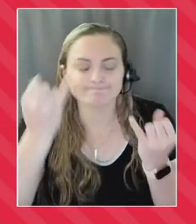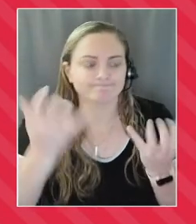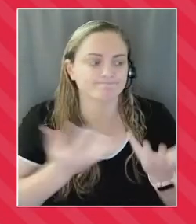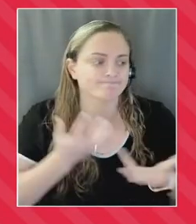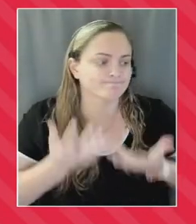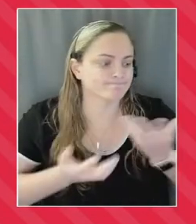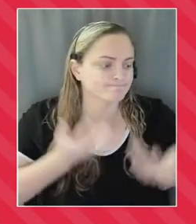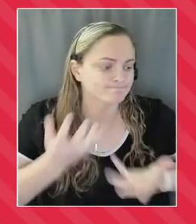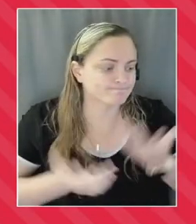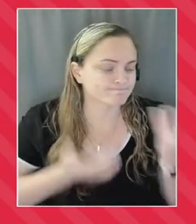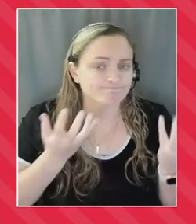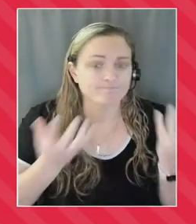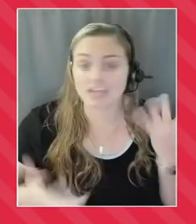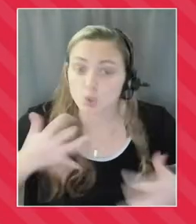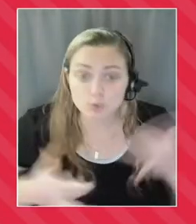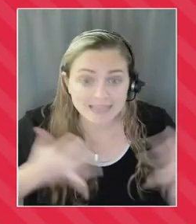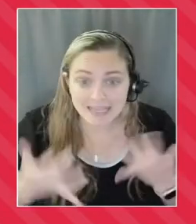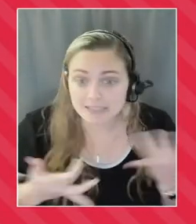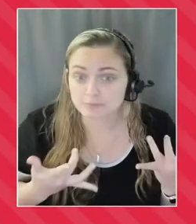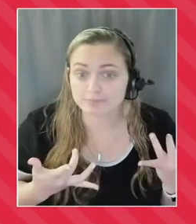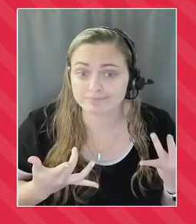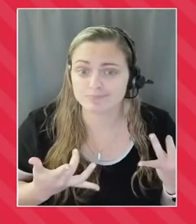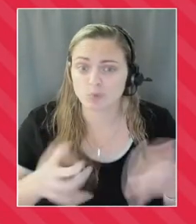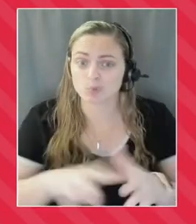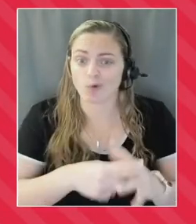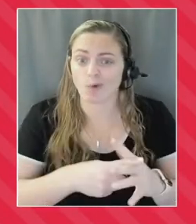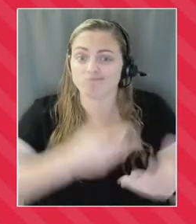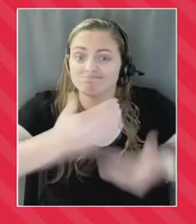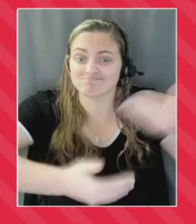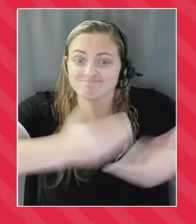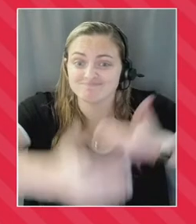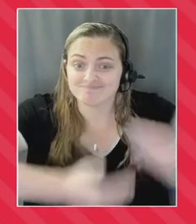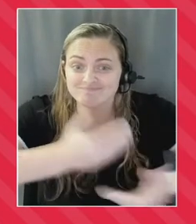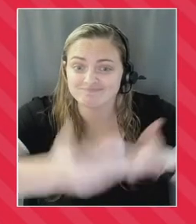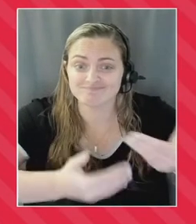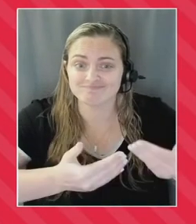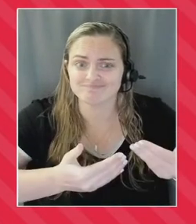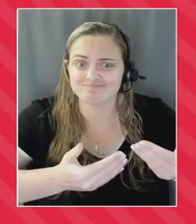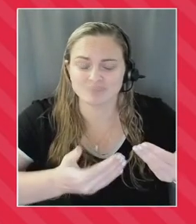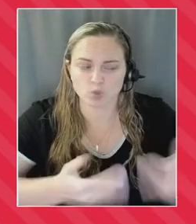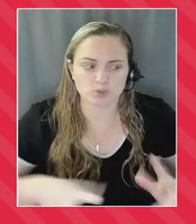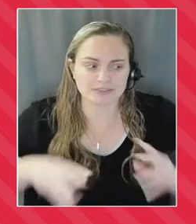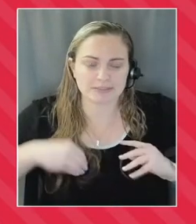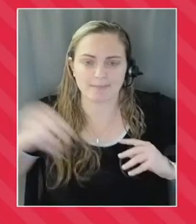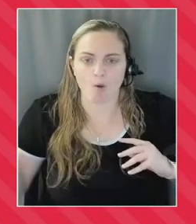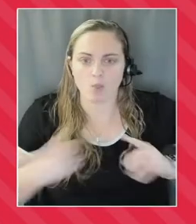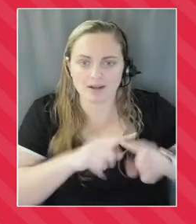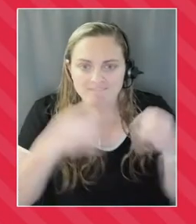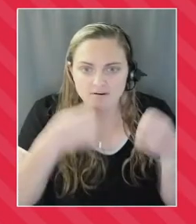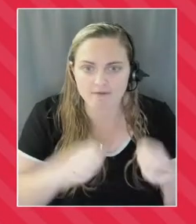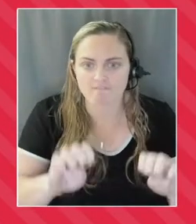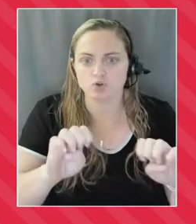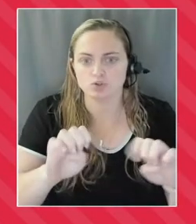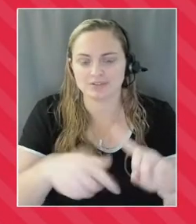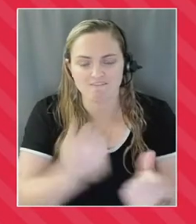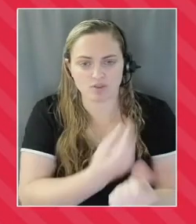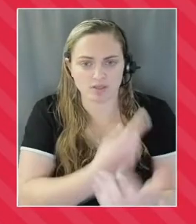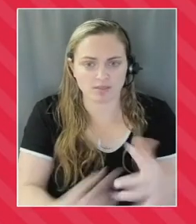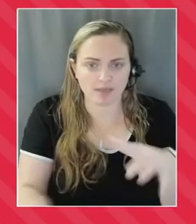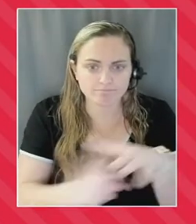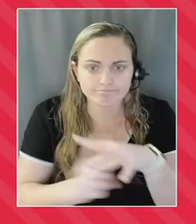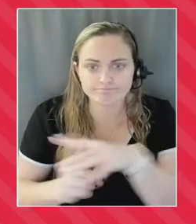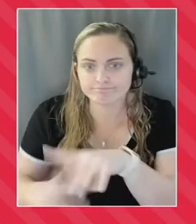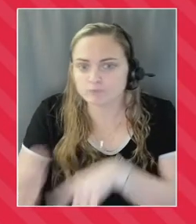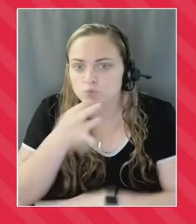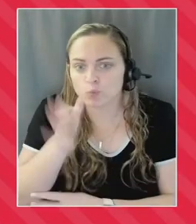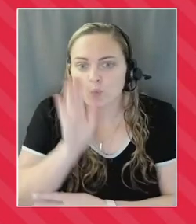you know, the enthusiasm that you are embracing all of these efforts and the ones to come. And I look